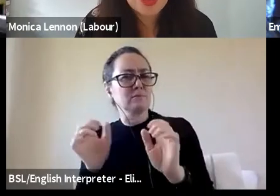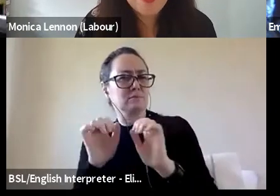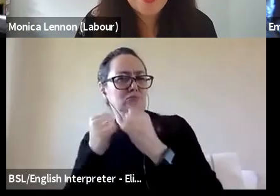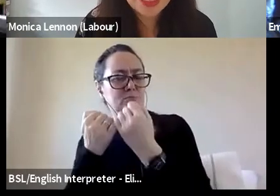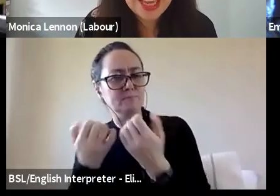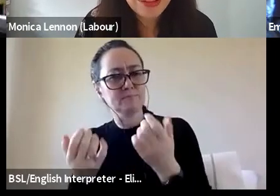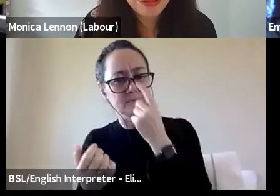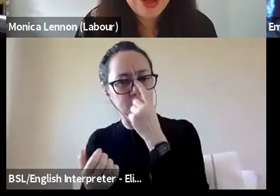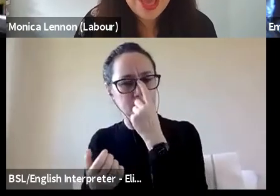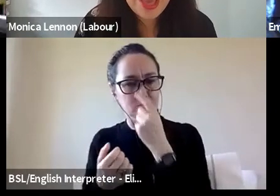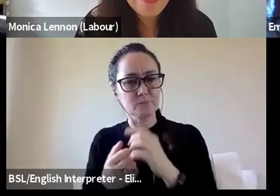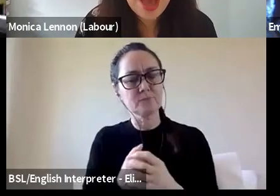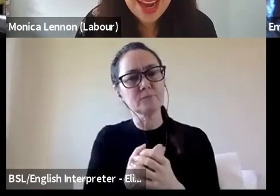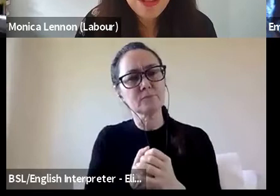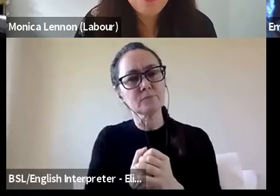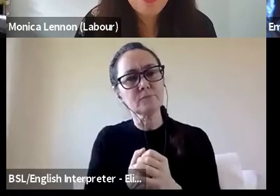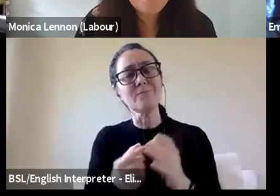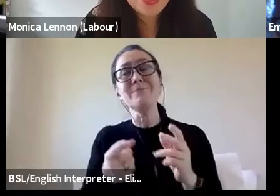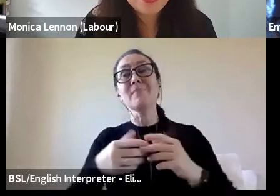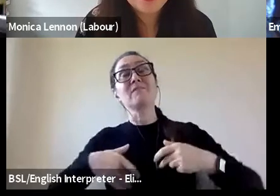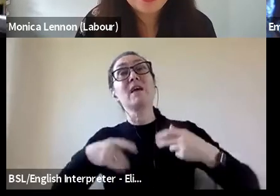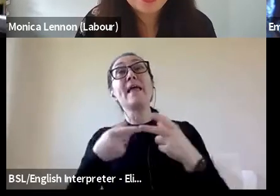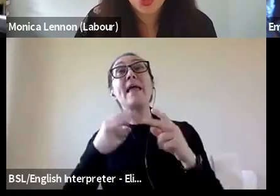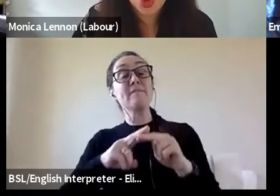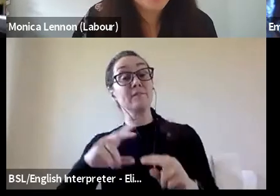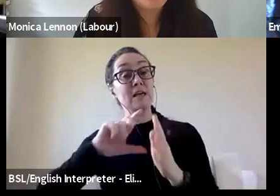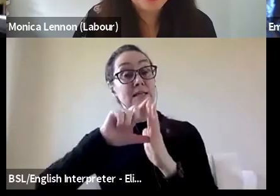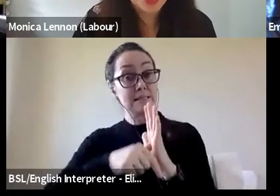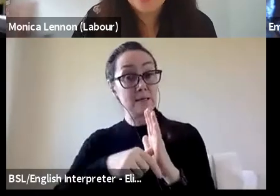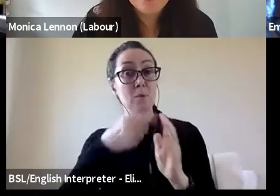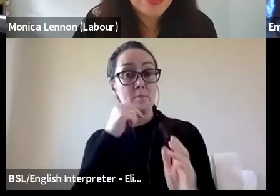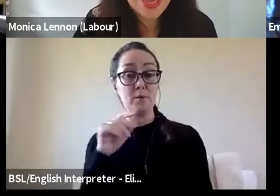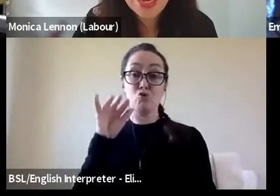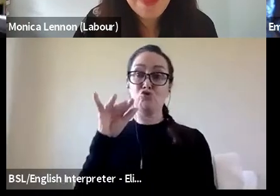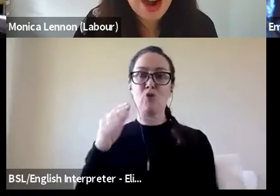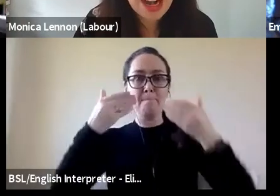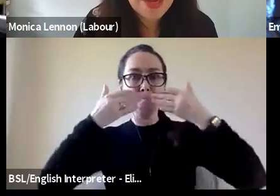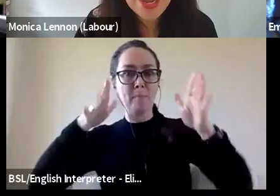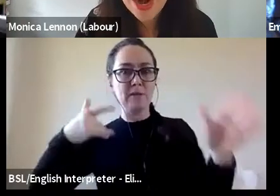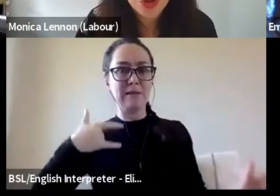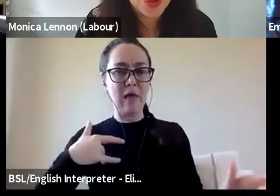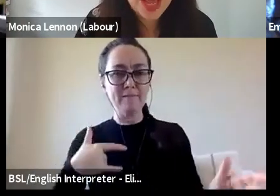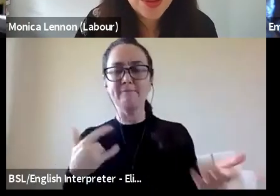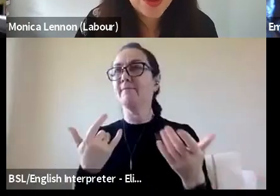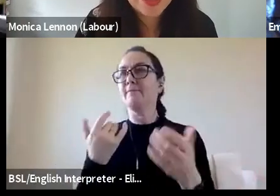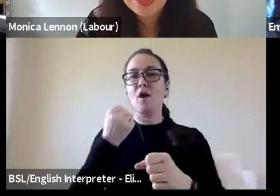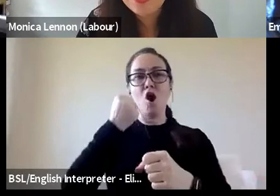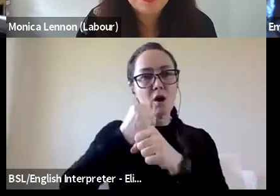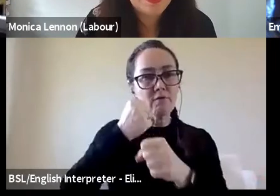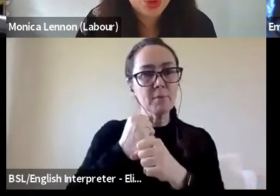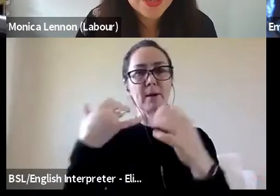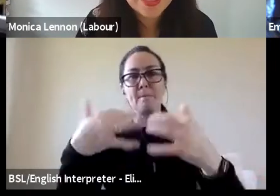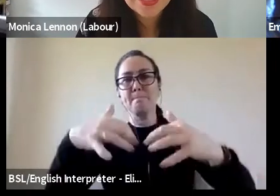more prominent in public life, are represented at the top of government and in Parliament and in our local councils and